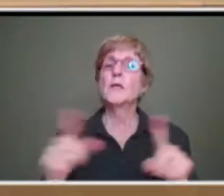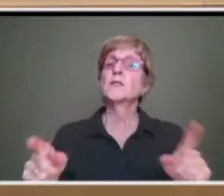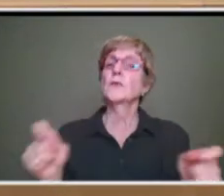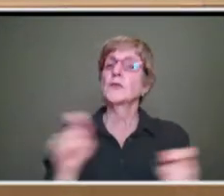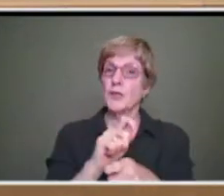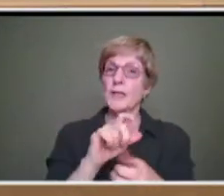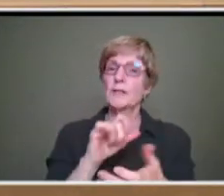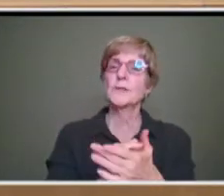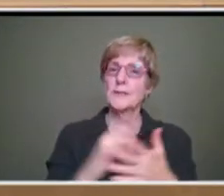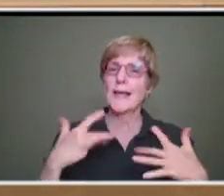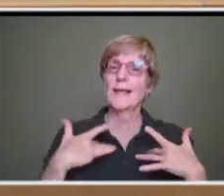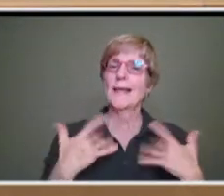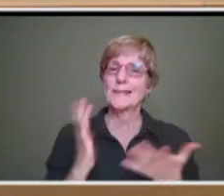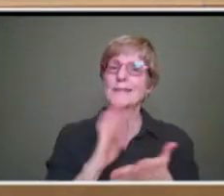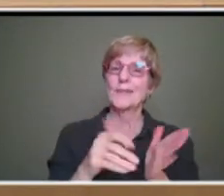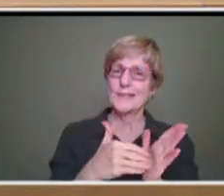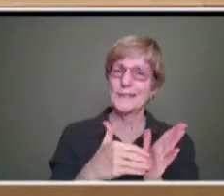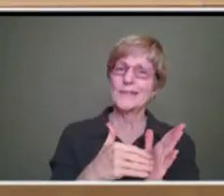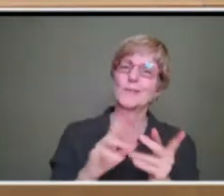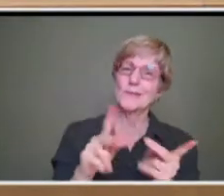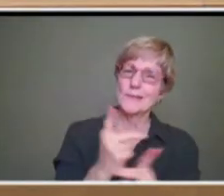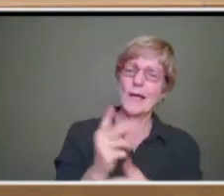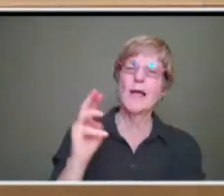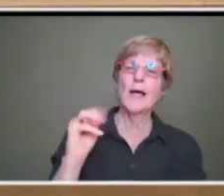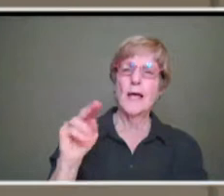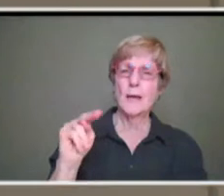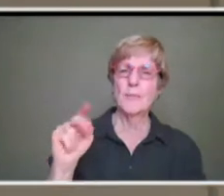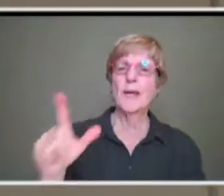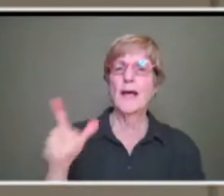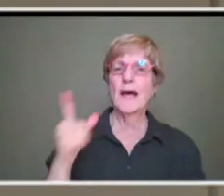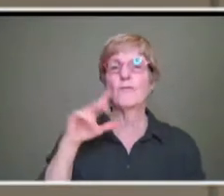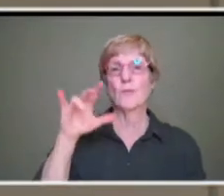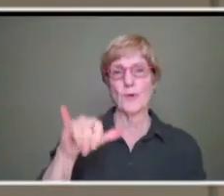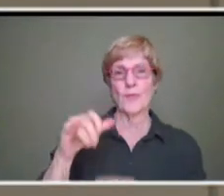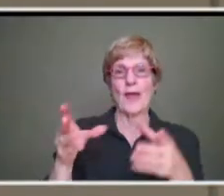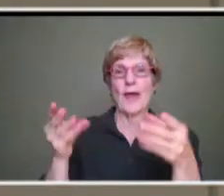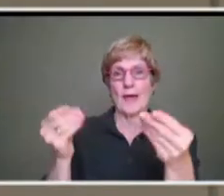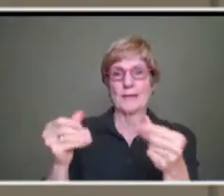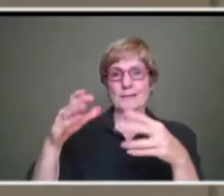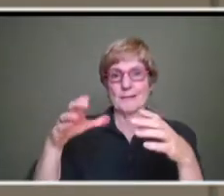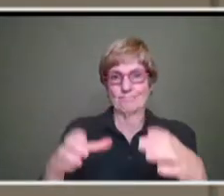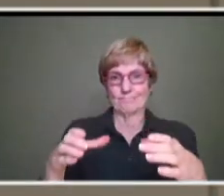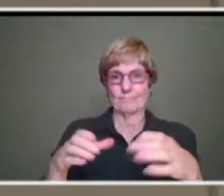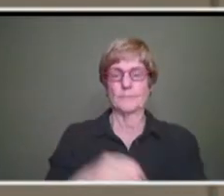Activity Center Place type 2 and mnl place type just for that parcel so